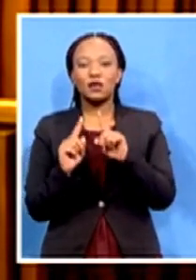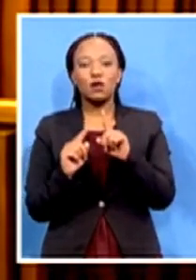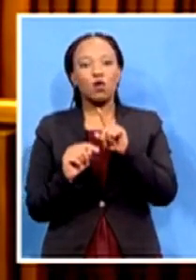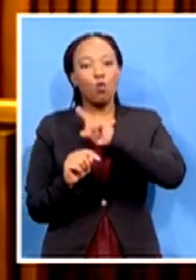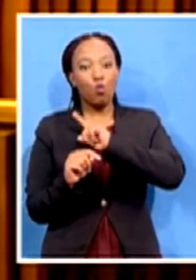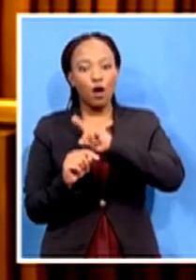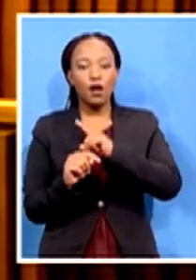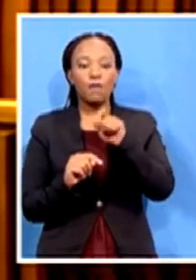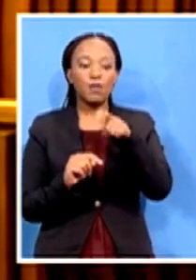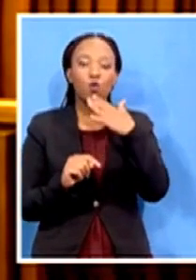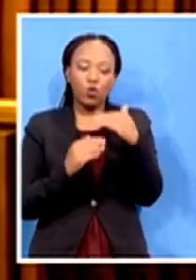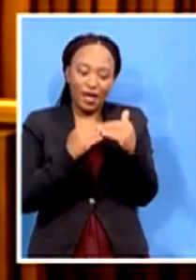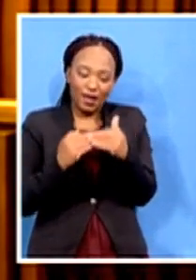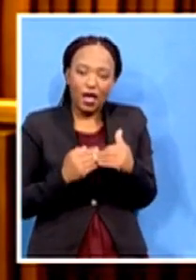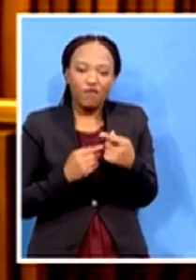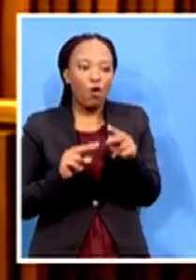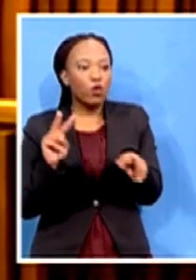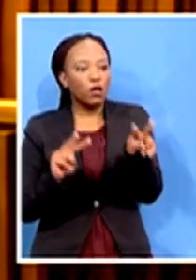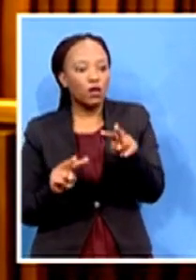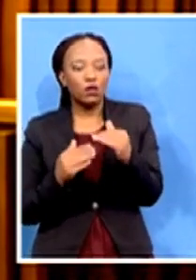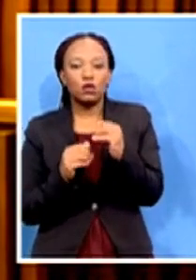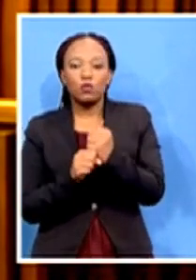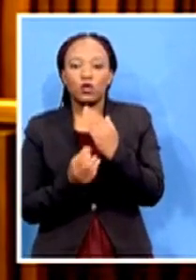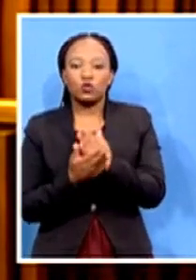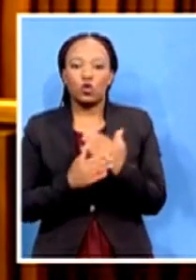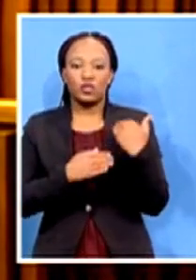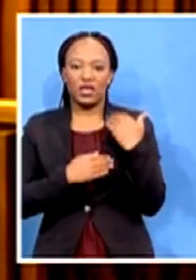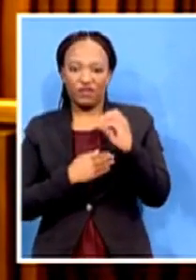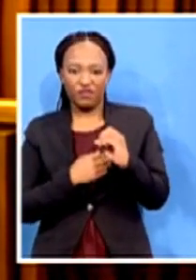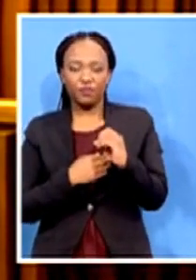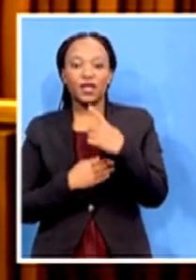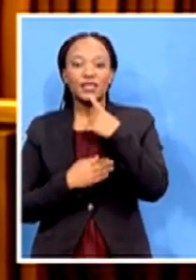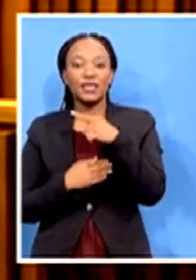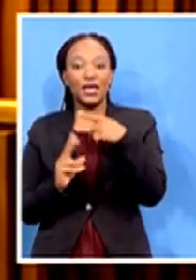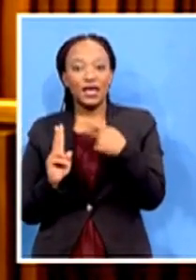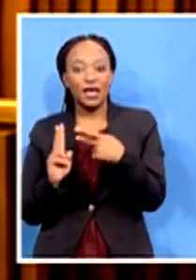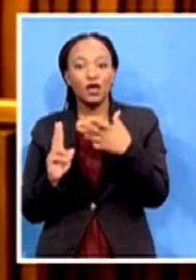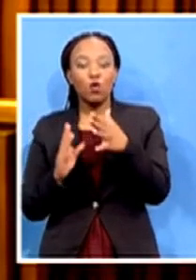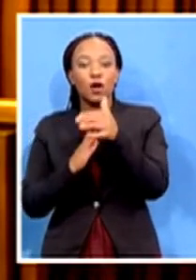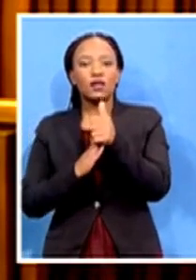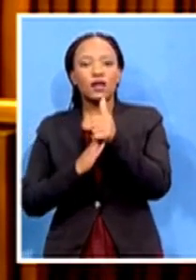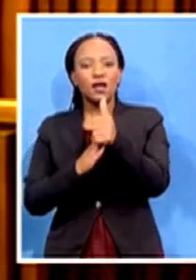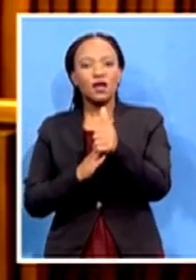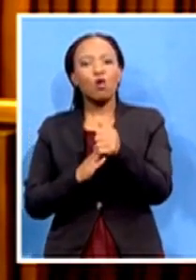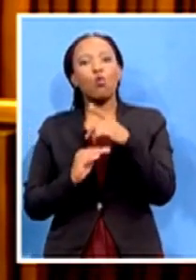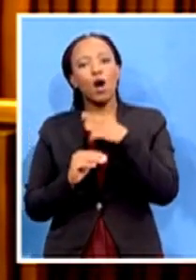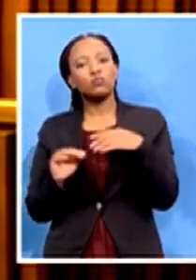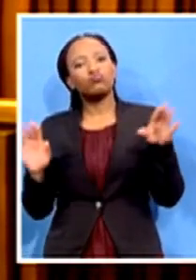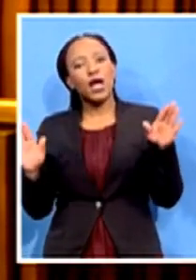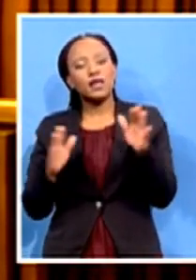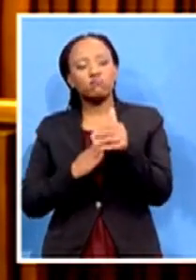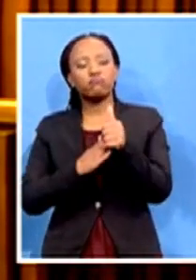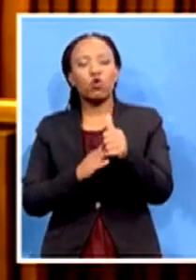And essentially, basically saying they were meant to be guardians of peace. The court also yesterday heard